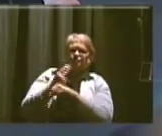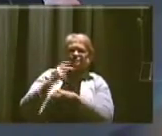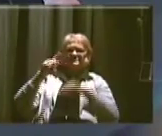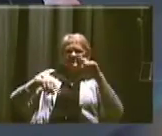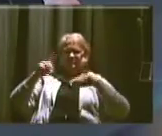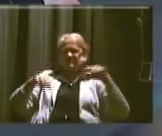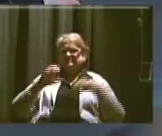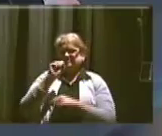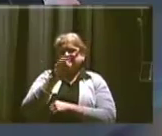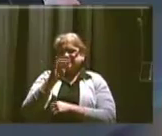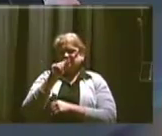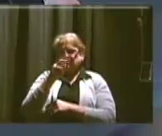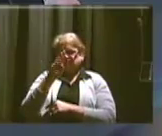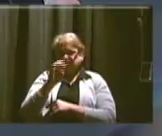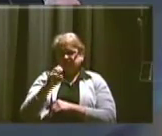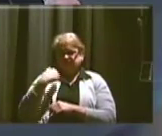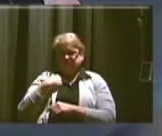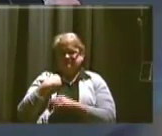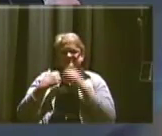we have.